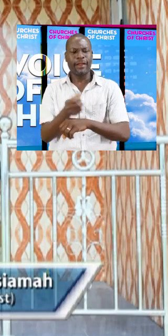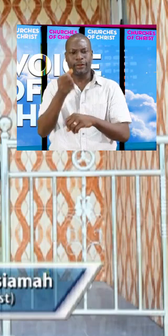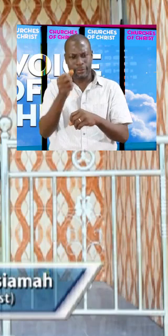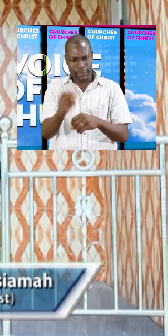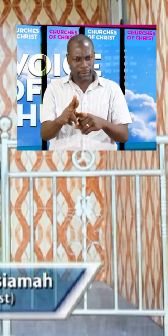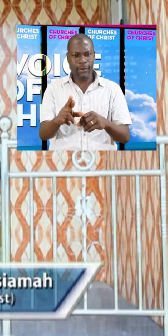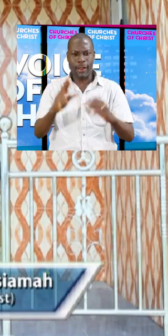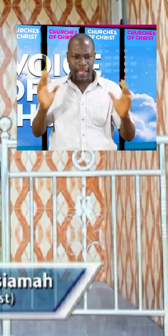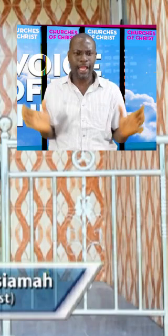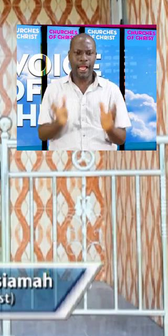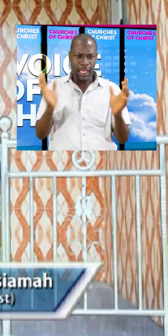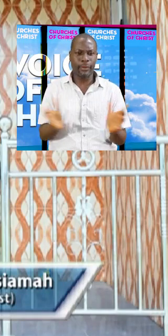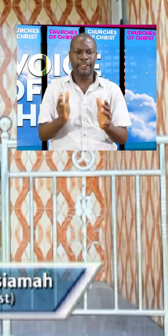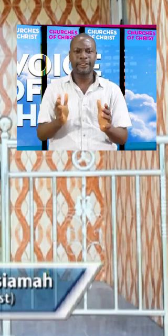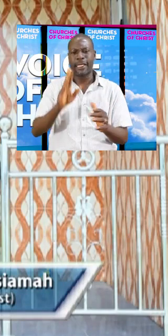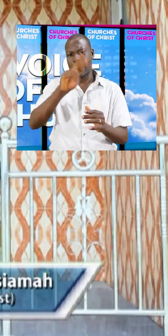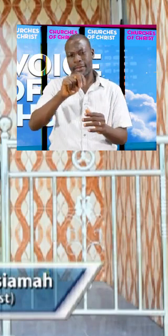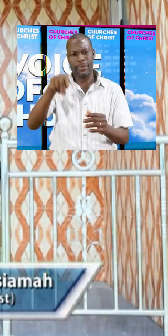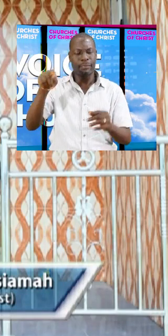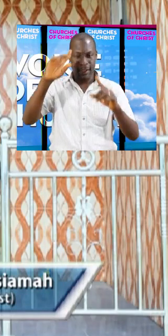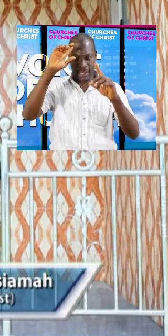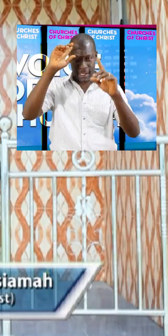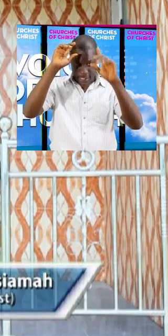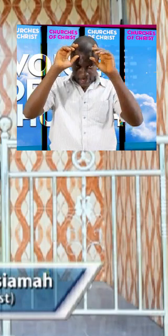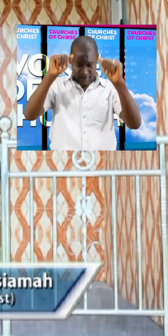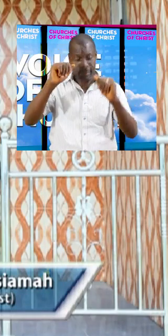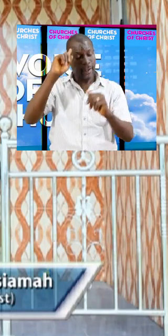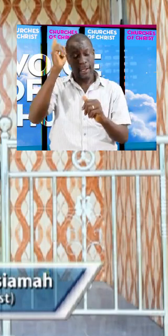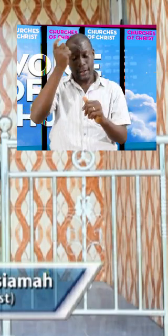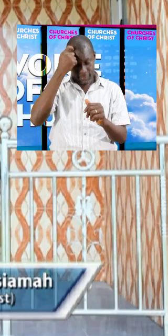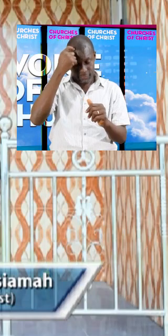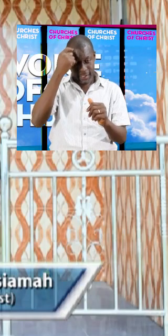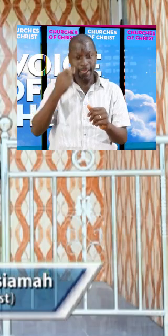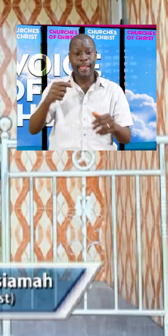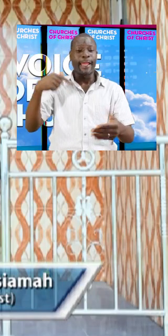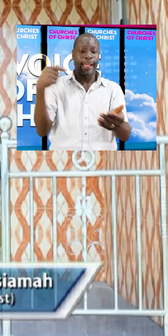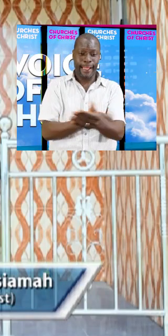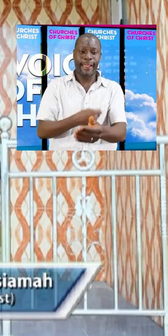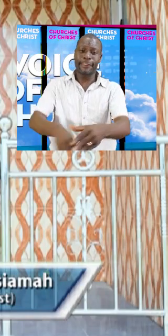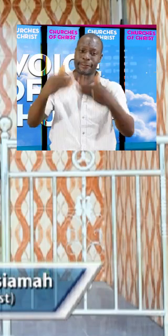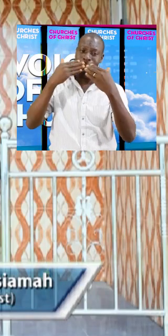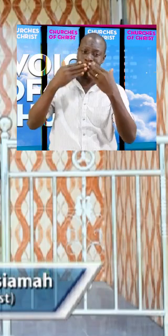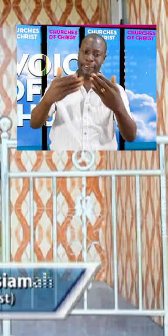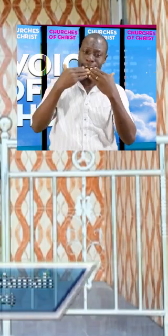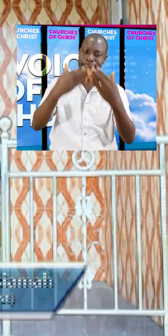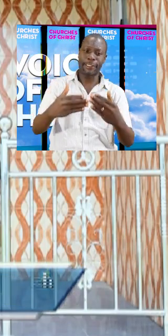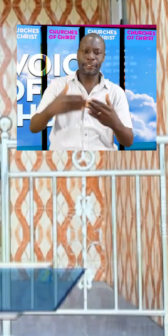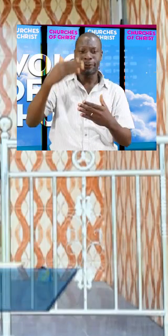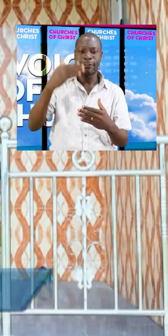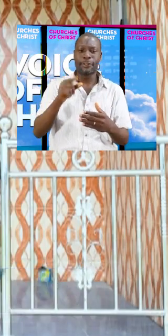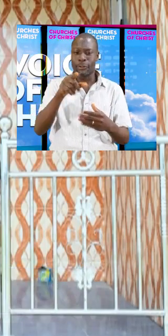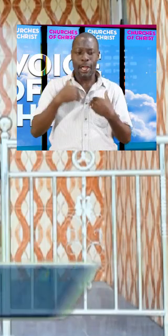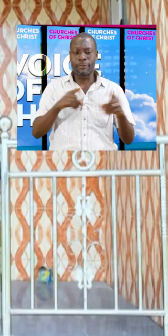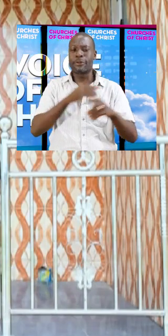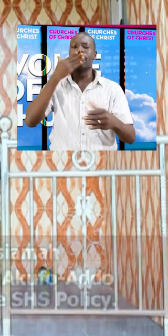MPP a bayana se. Gana mai eda womwa se. Yamawomo e yuku. Na